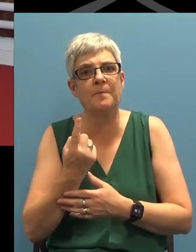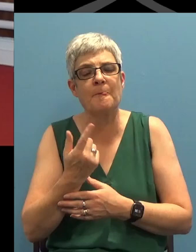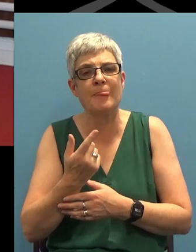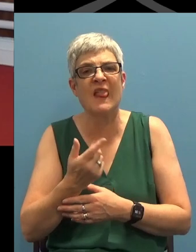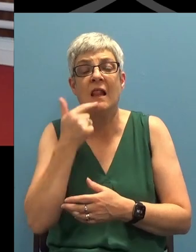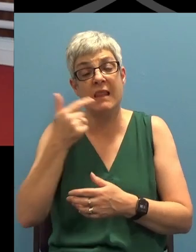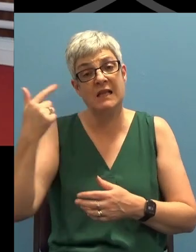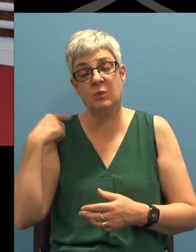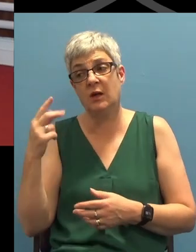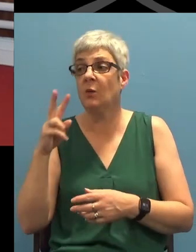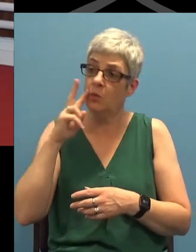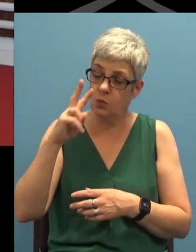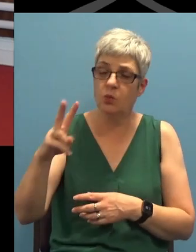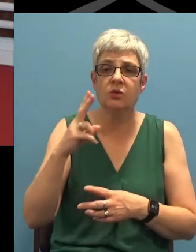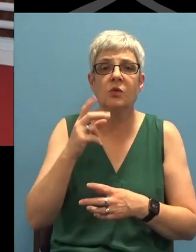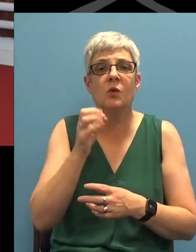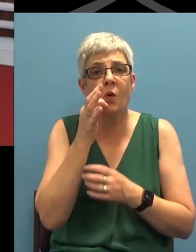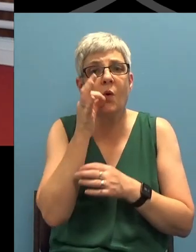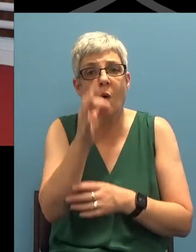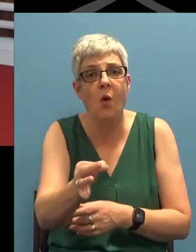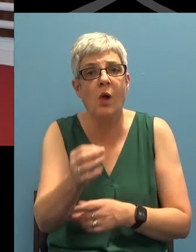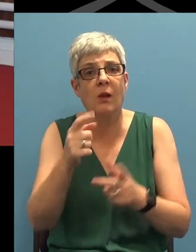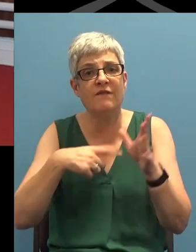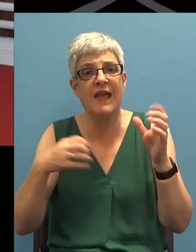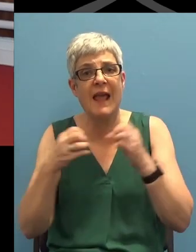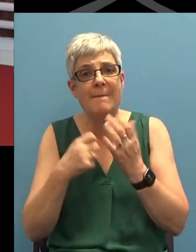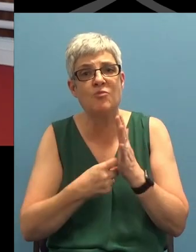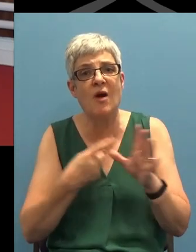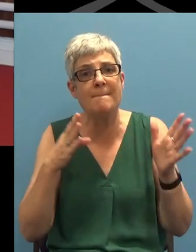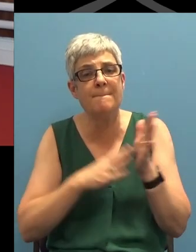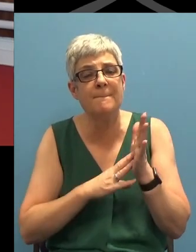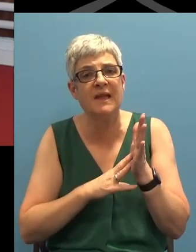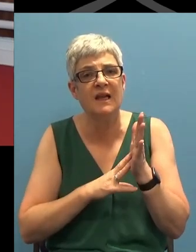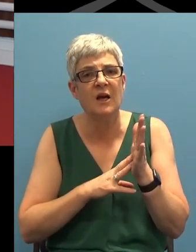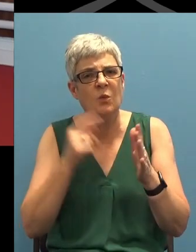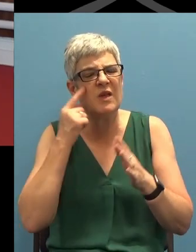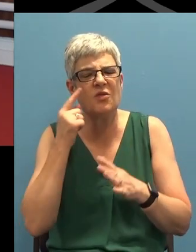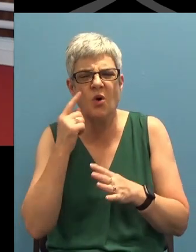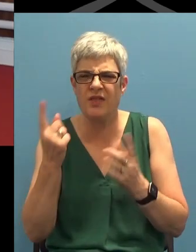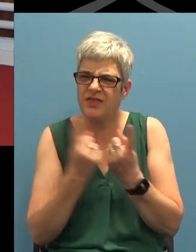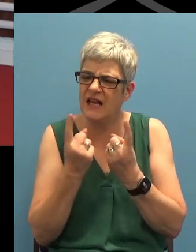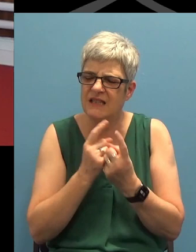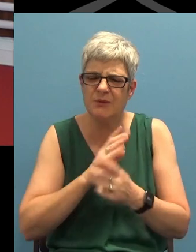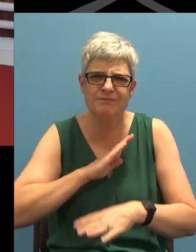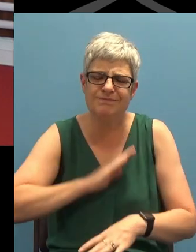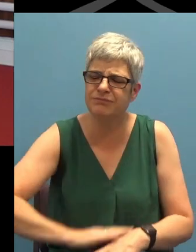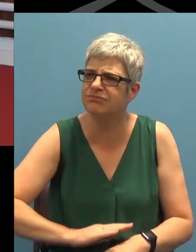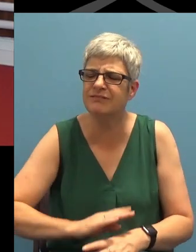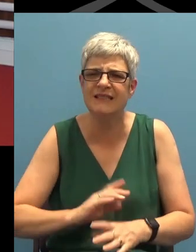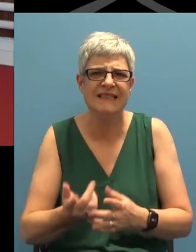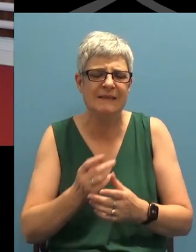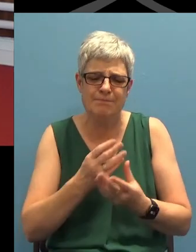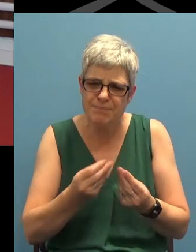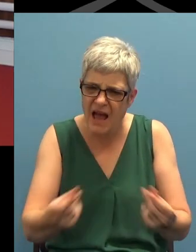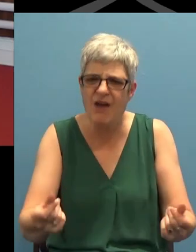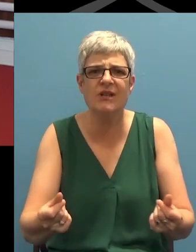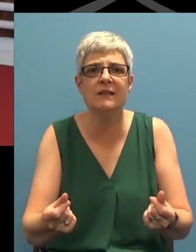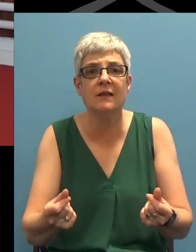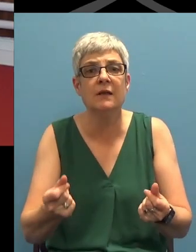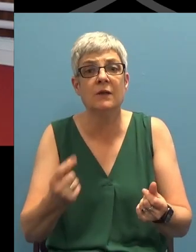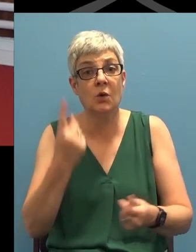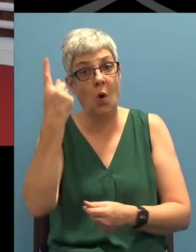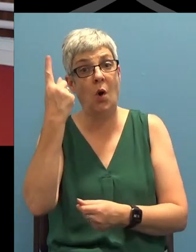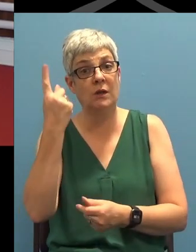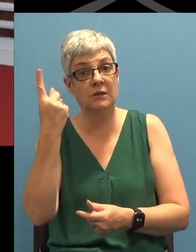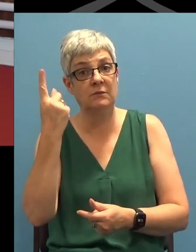Abraham. Just when things seemed to be so bleak and tapering down and fizzling out and barrenness, God